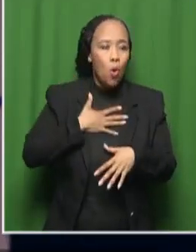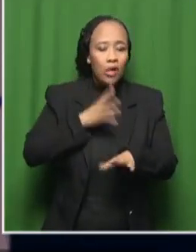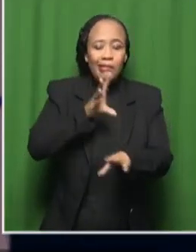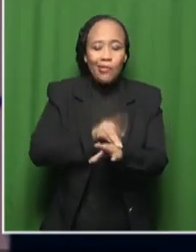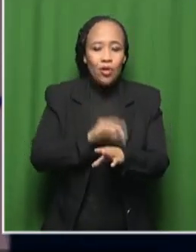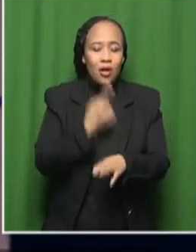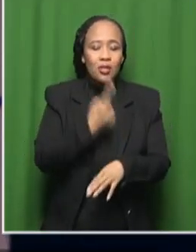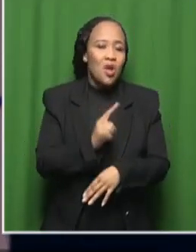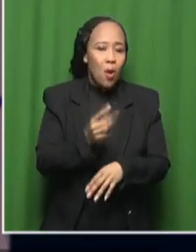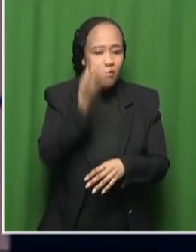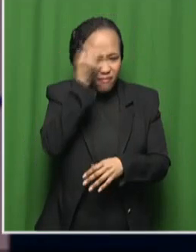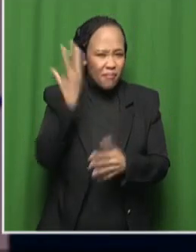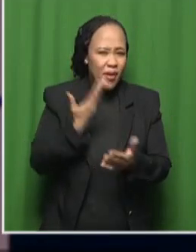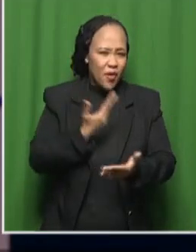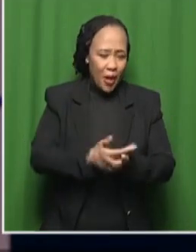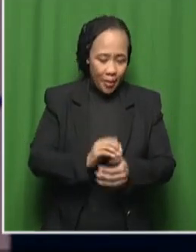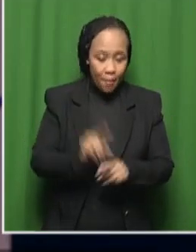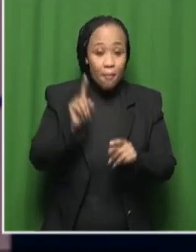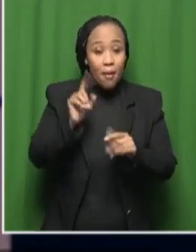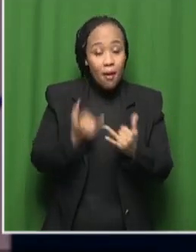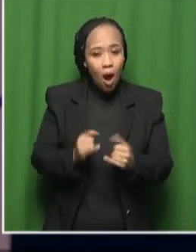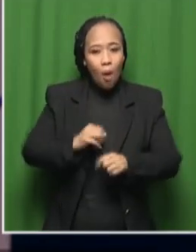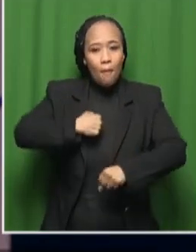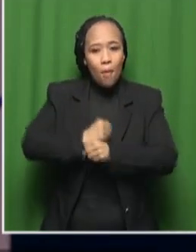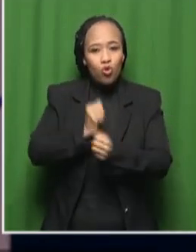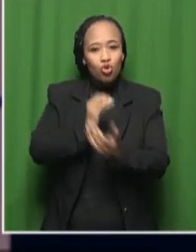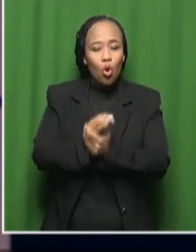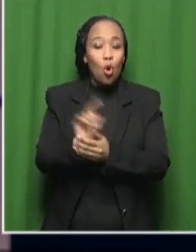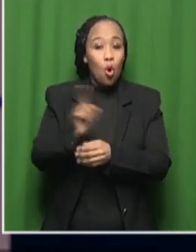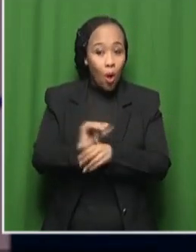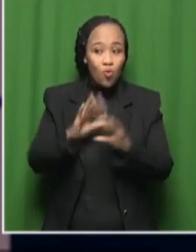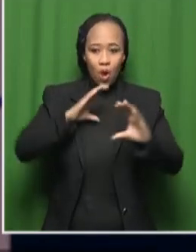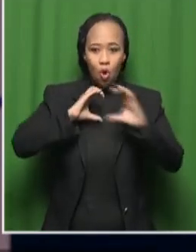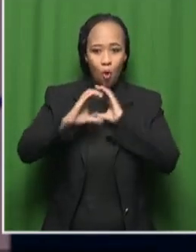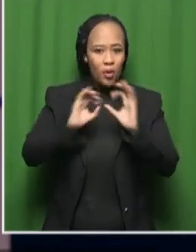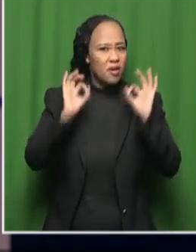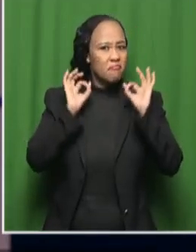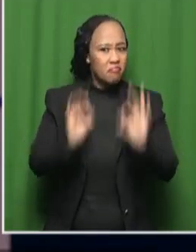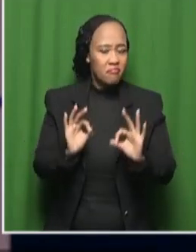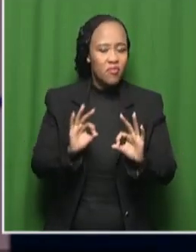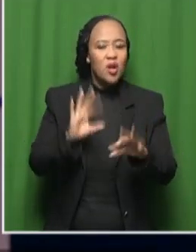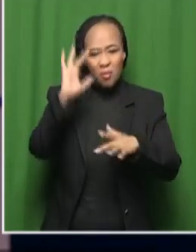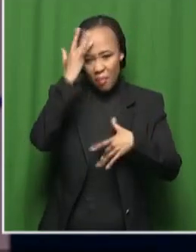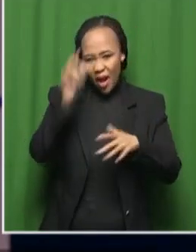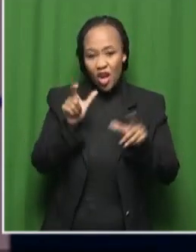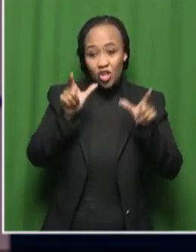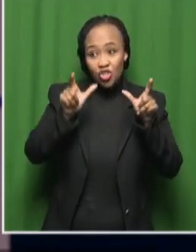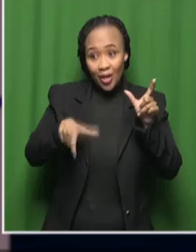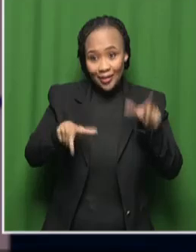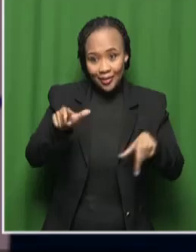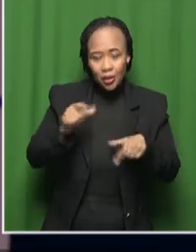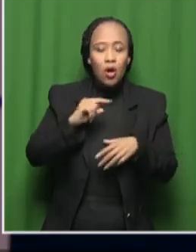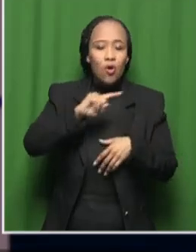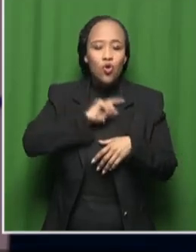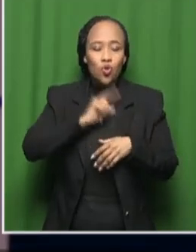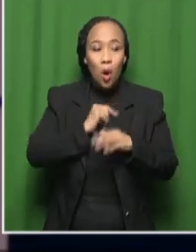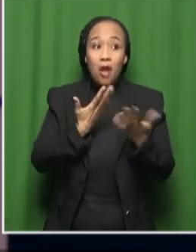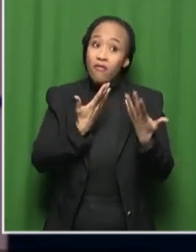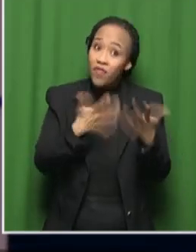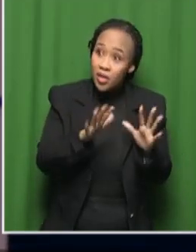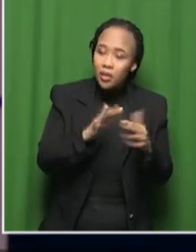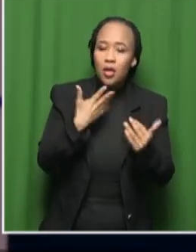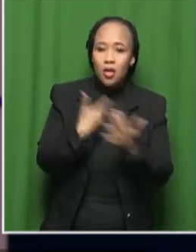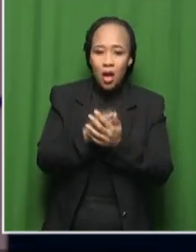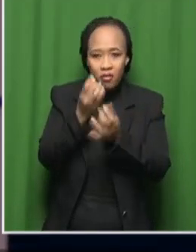in healthcare. We want to be able to make sure we communicate effectively with our patient so that they can go out and tell the family what's going